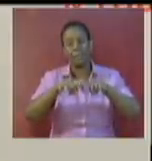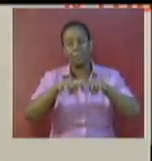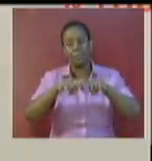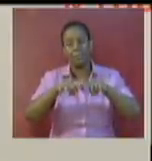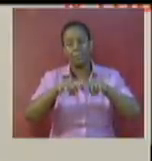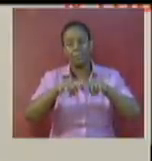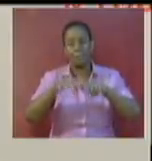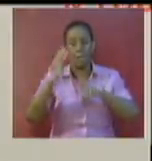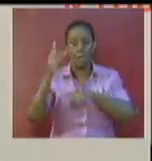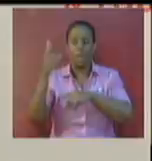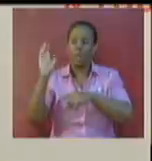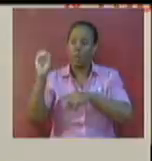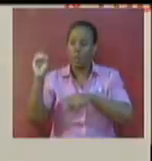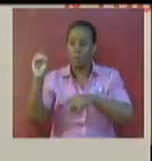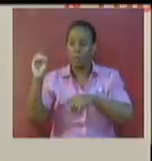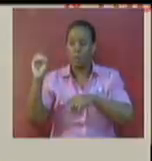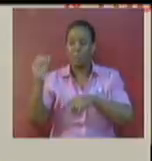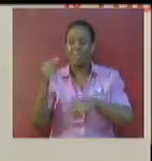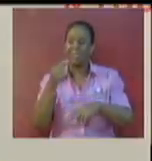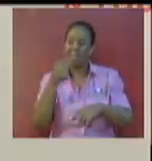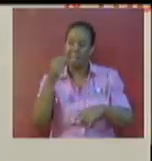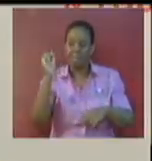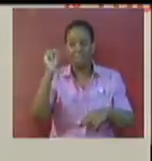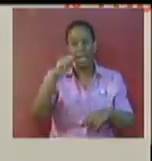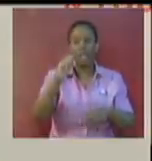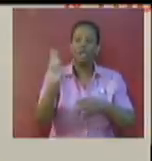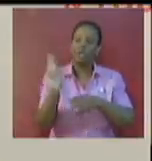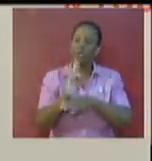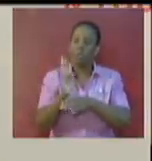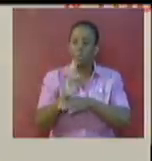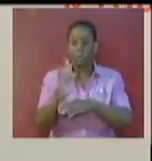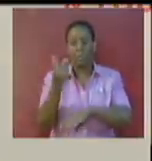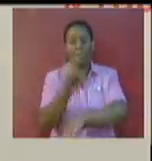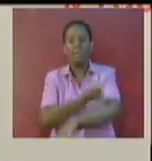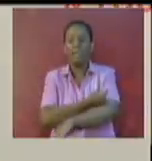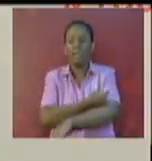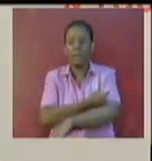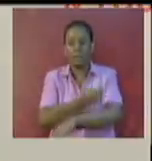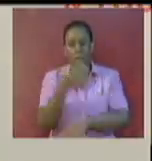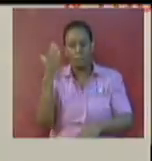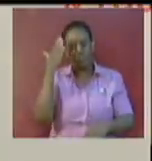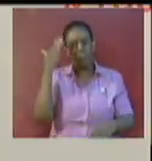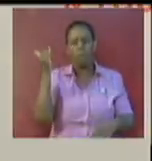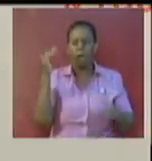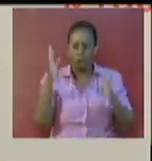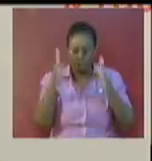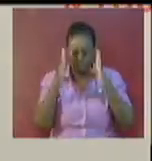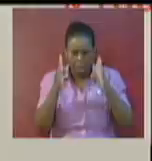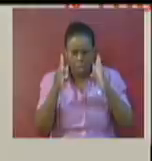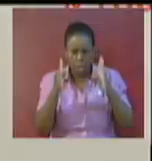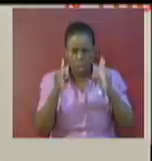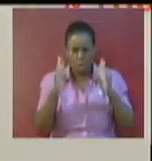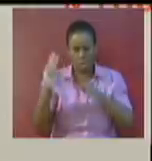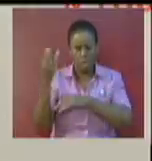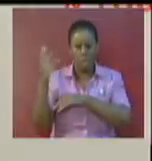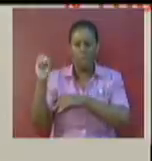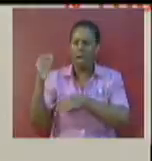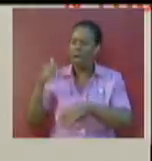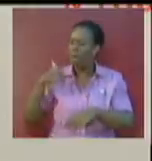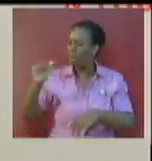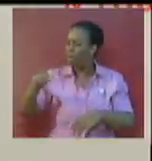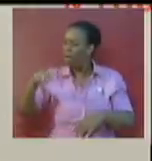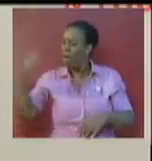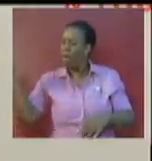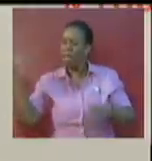for the approval for the use of a vaccine. Why is there so much emphasis on WHO when there are other entities in Europe,